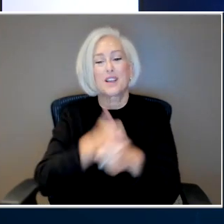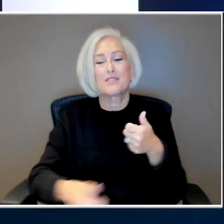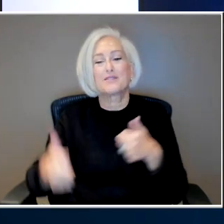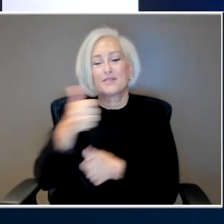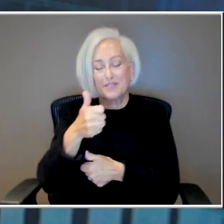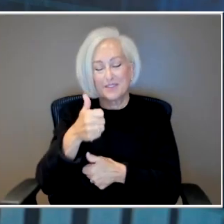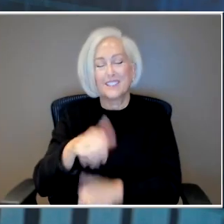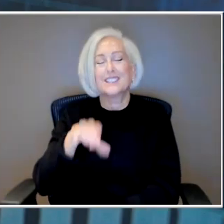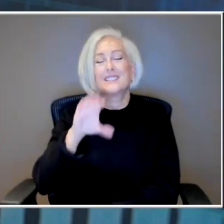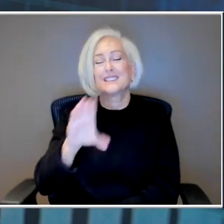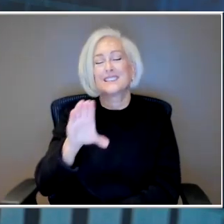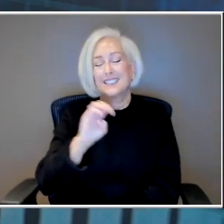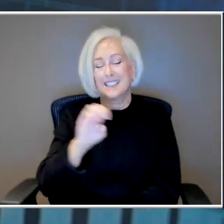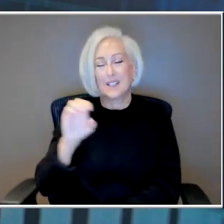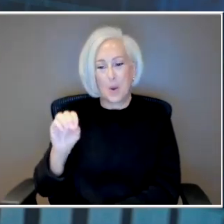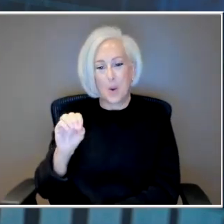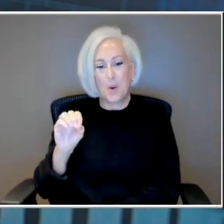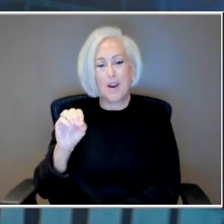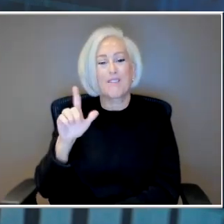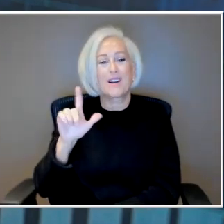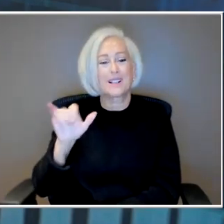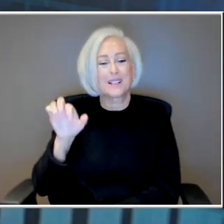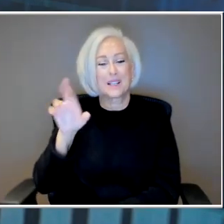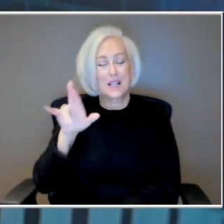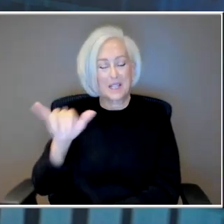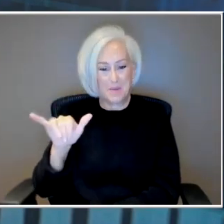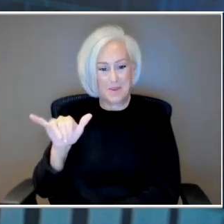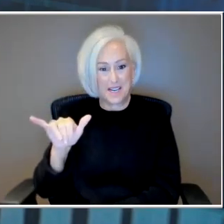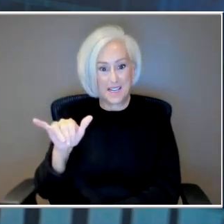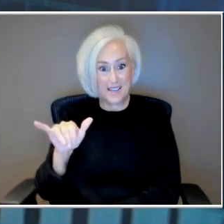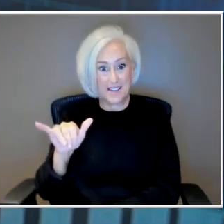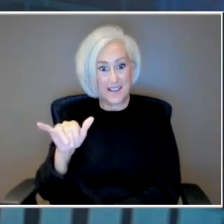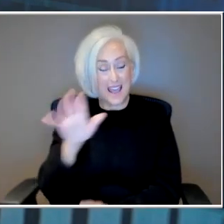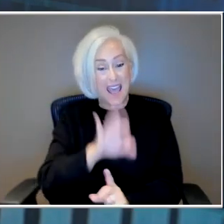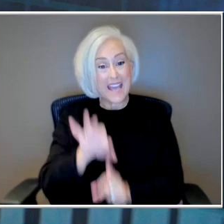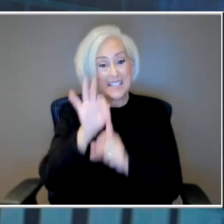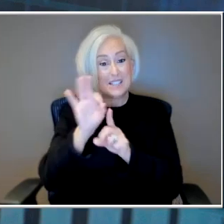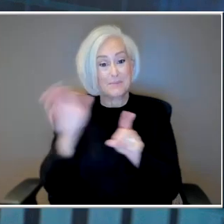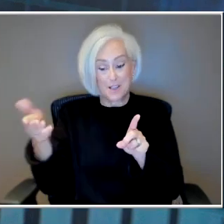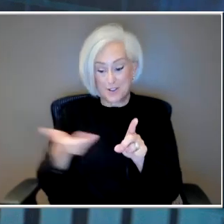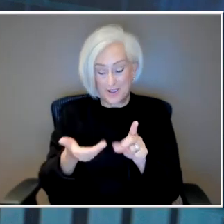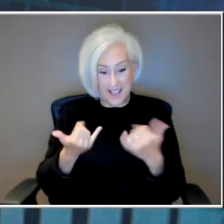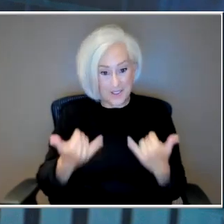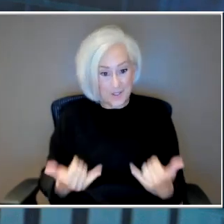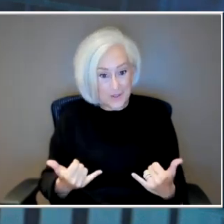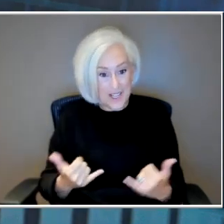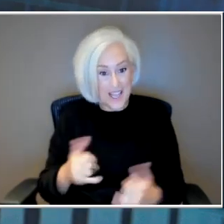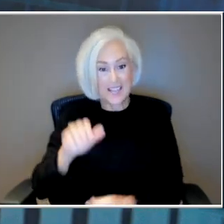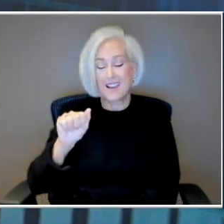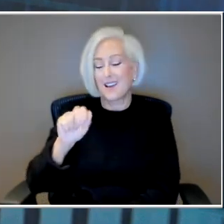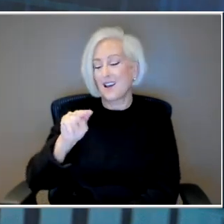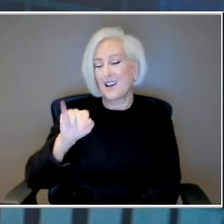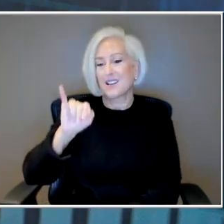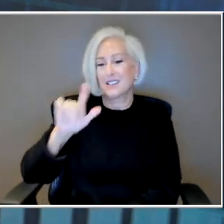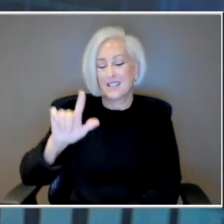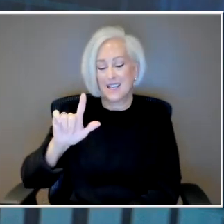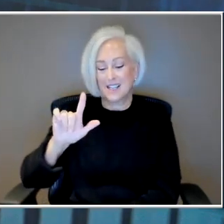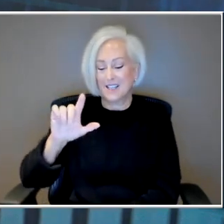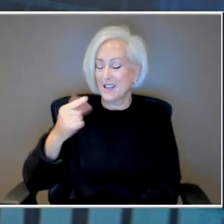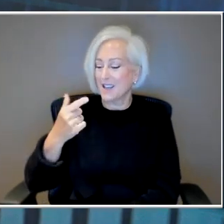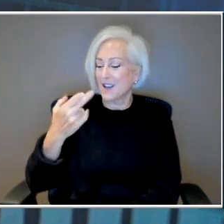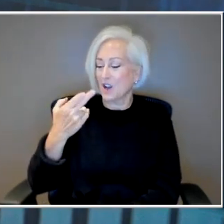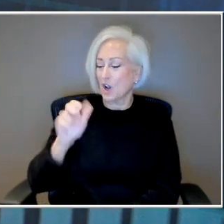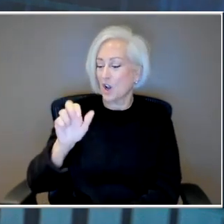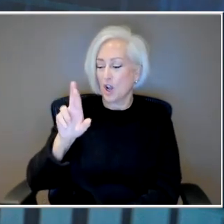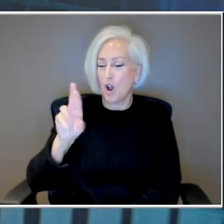today. Finally, we have a special guest, Anil Garmarkar. Now, Anil, hopefully I got pretty close on that. Was that